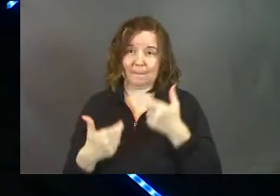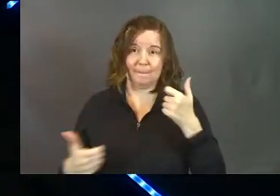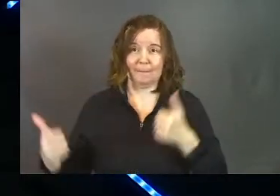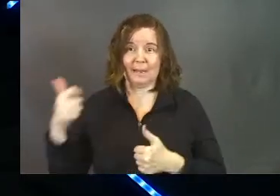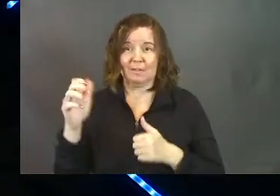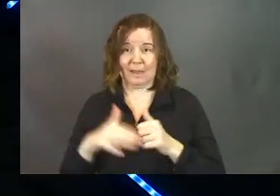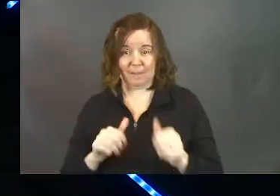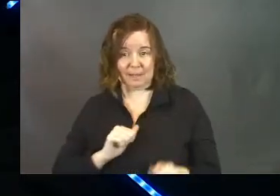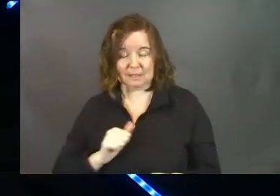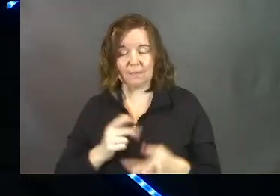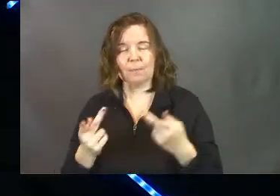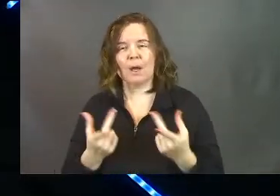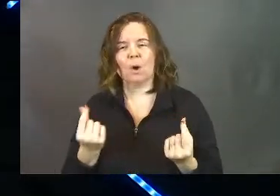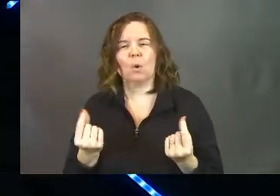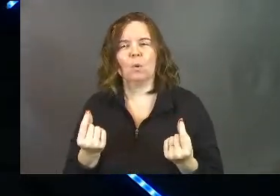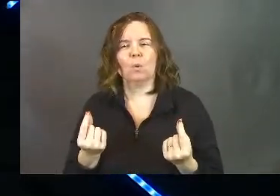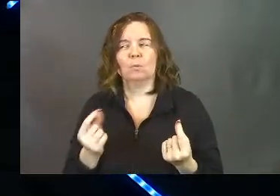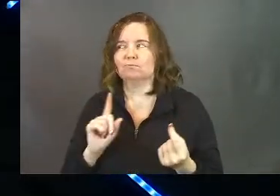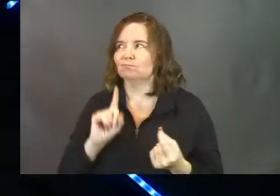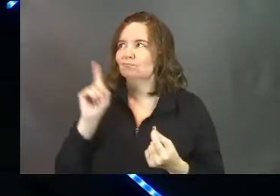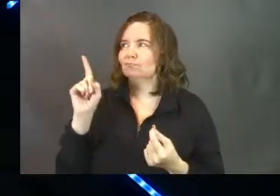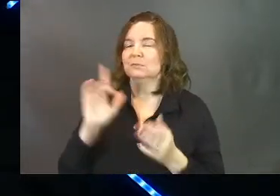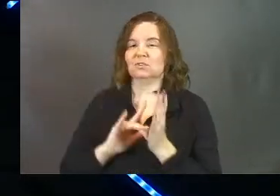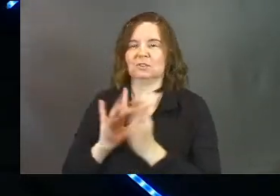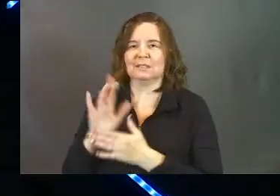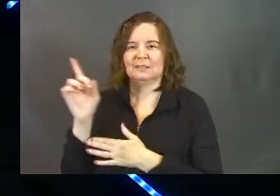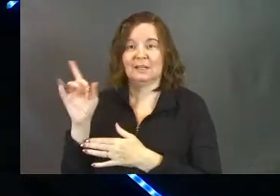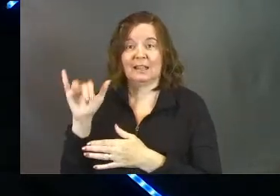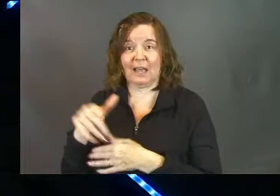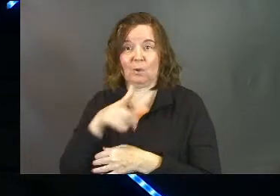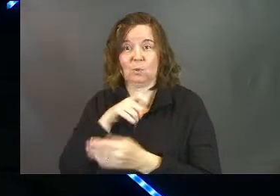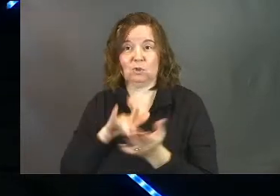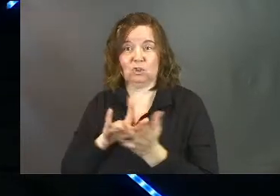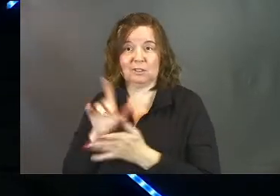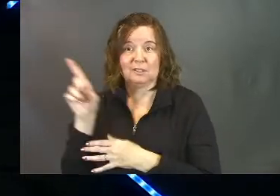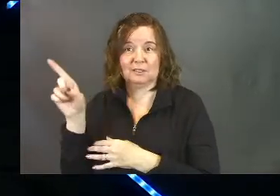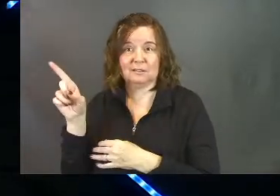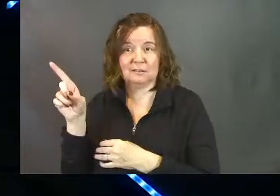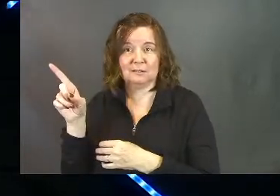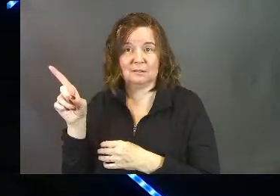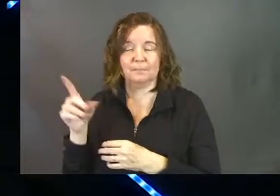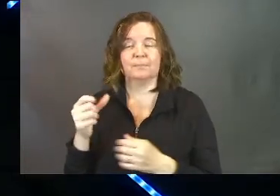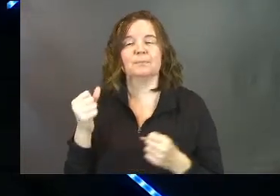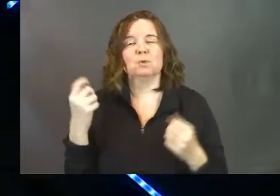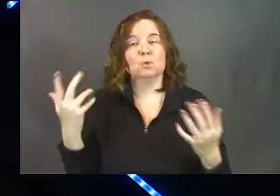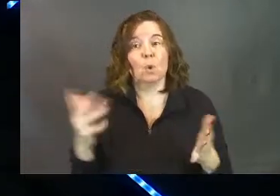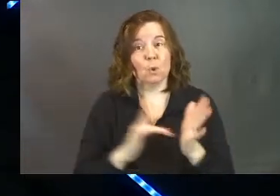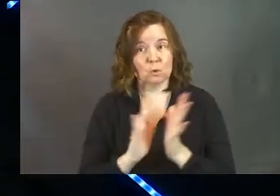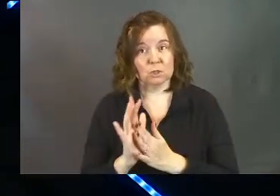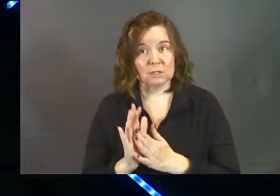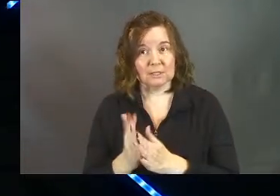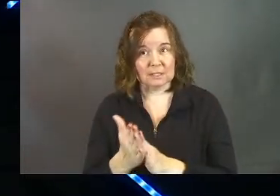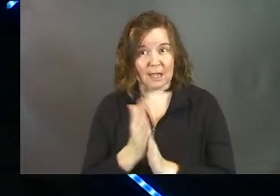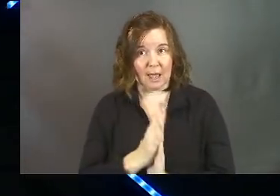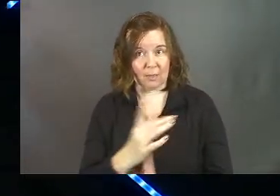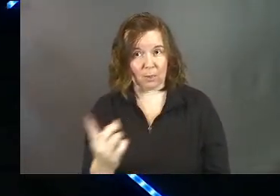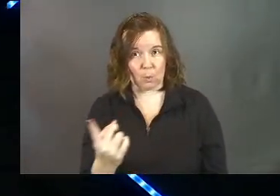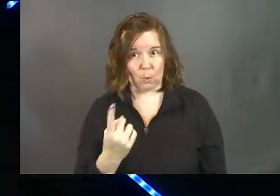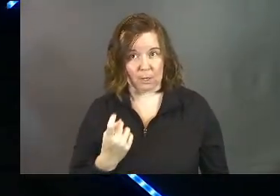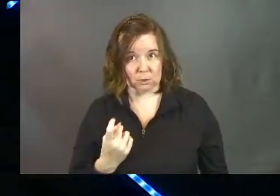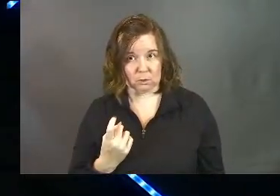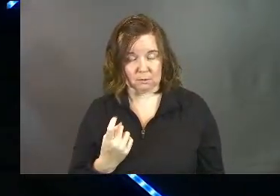than myself, the place that I go is Jesus, because that's who Jesus is. And so when Jesus is asked the